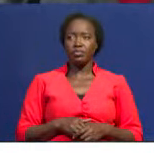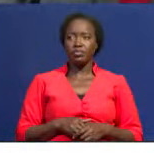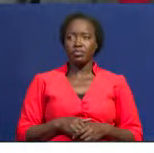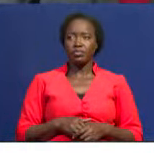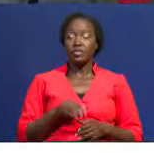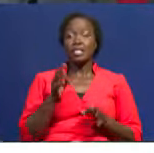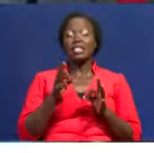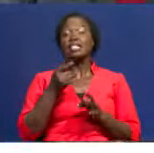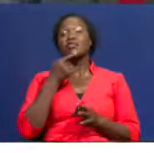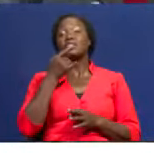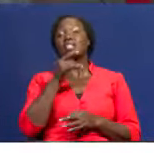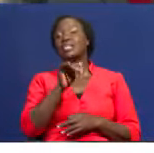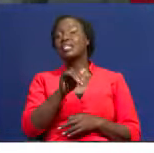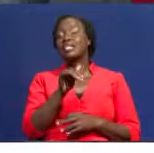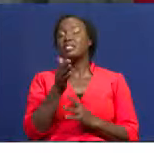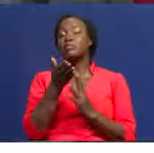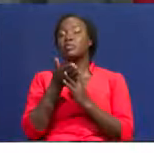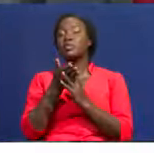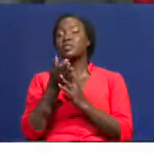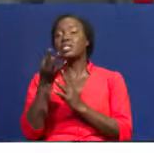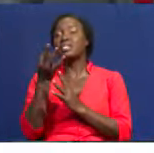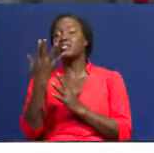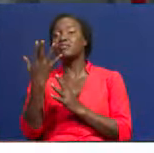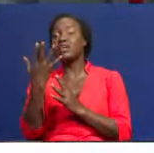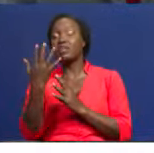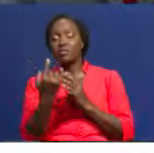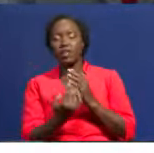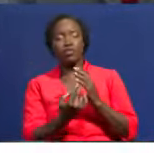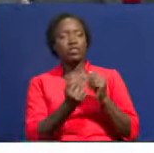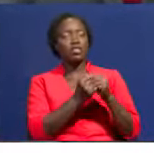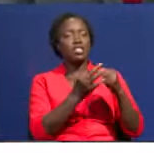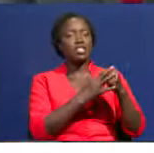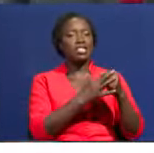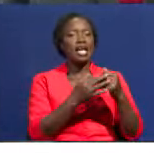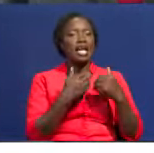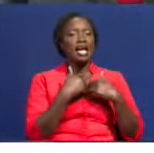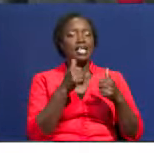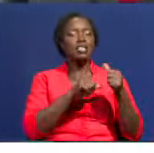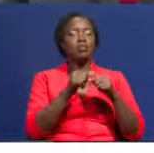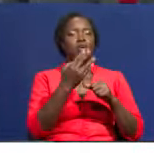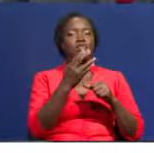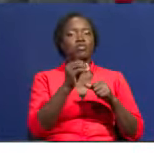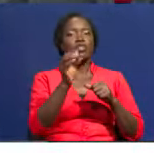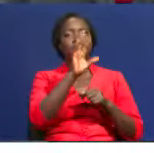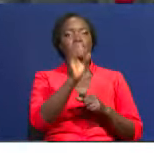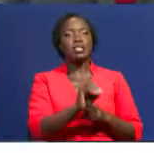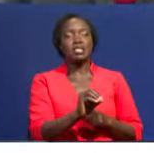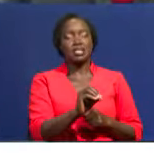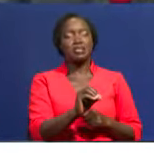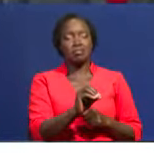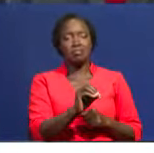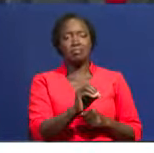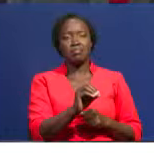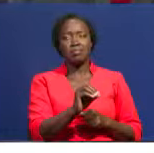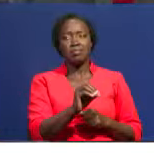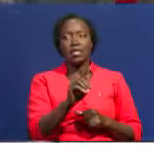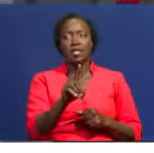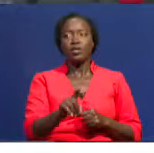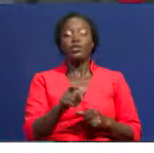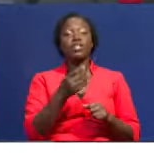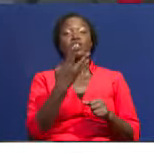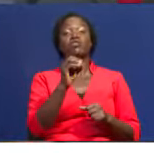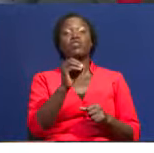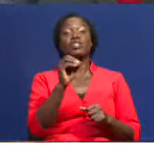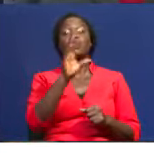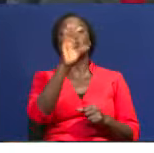If you say that between 35 and 18 constitute about 40%, we need that